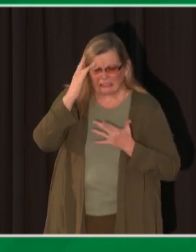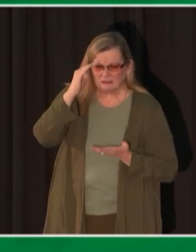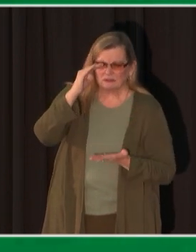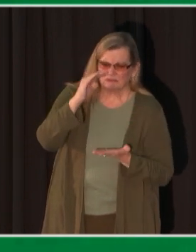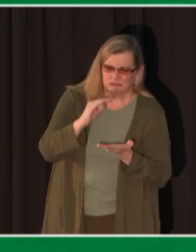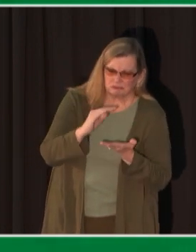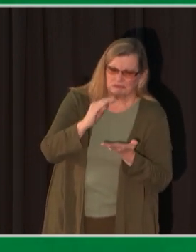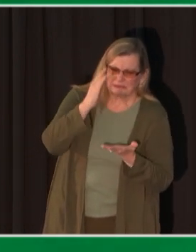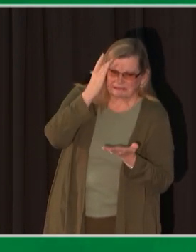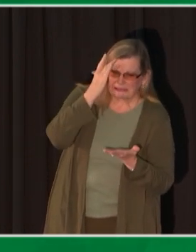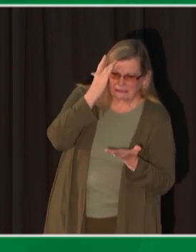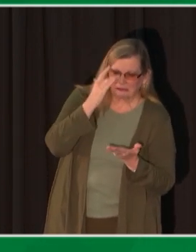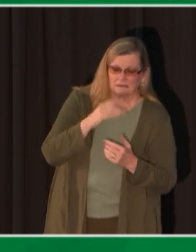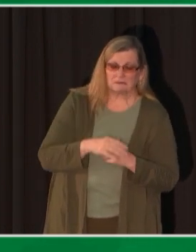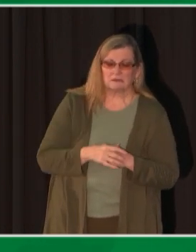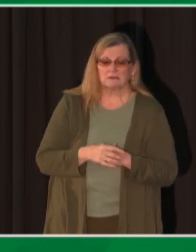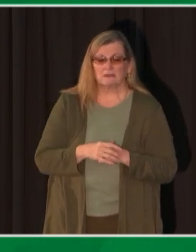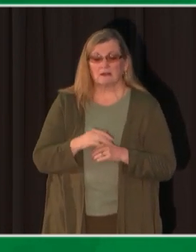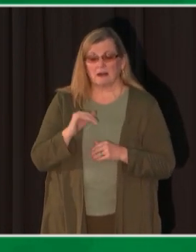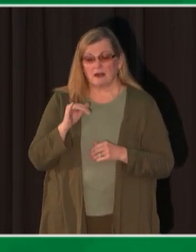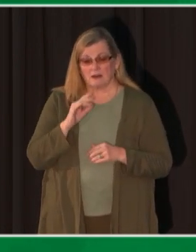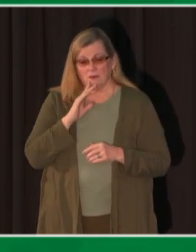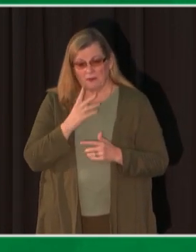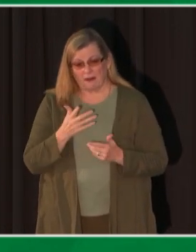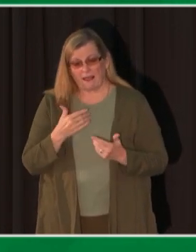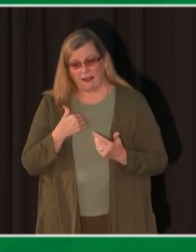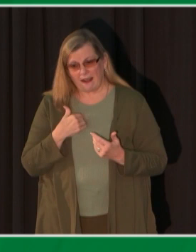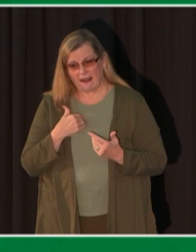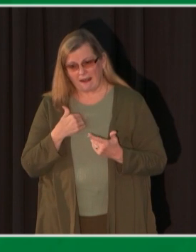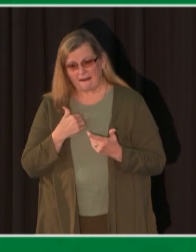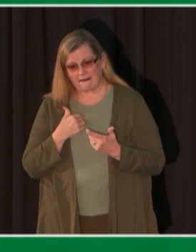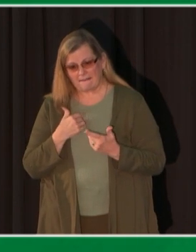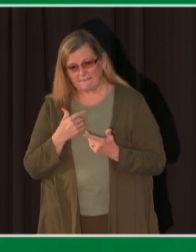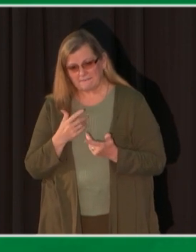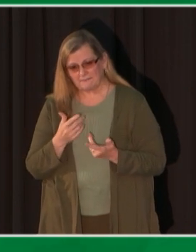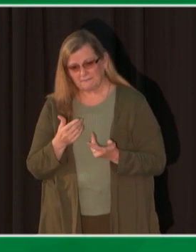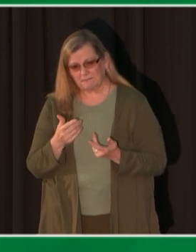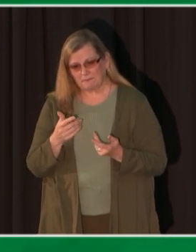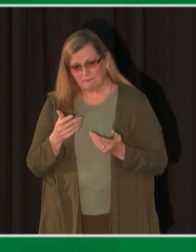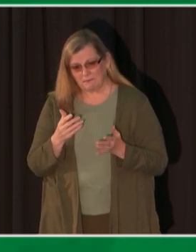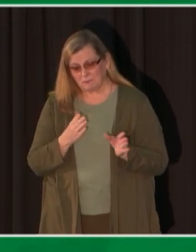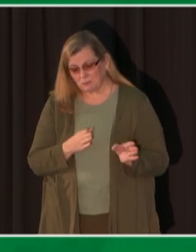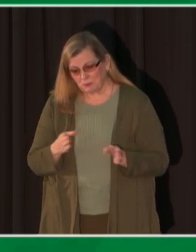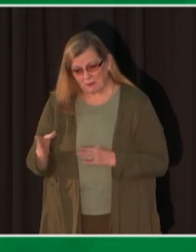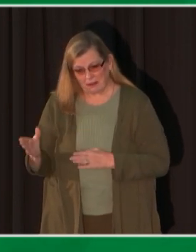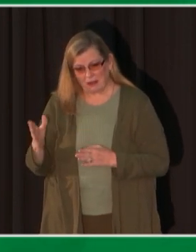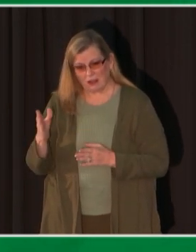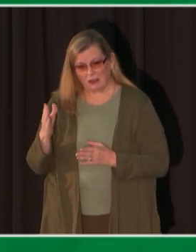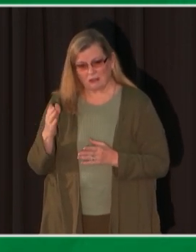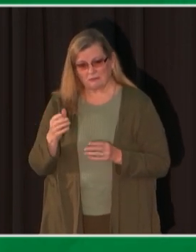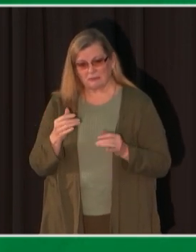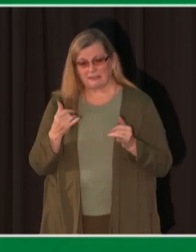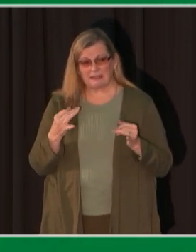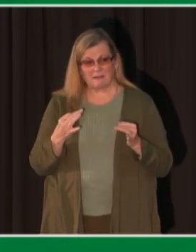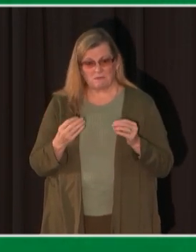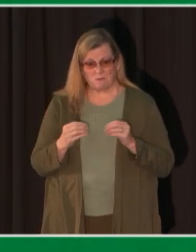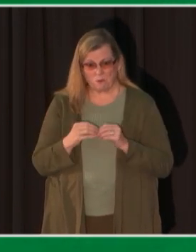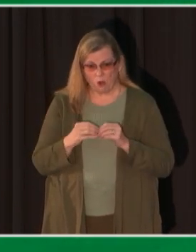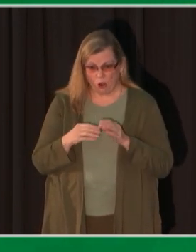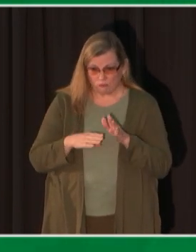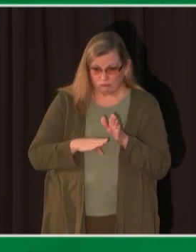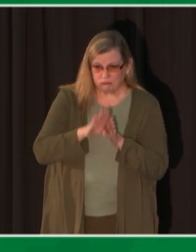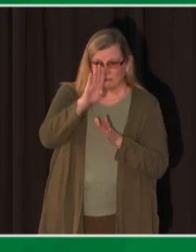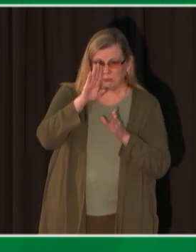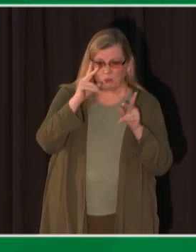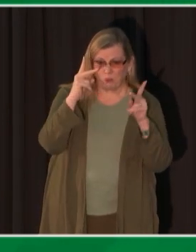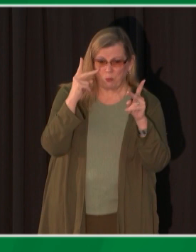us means that we will be prepared for the worst case scenario, but our